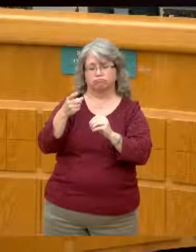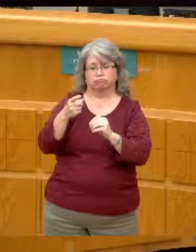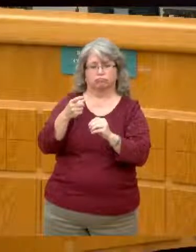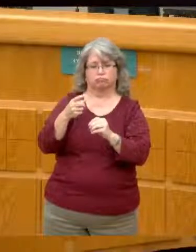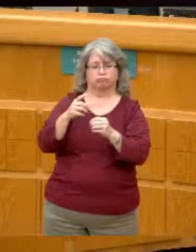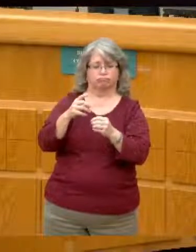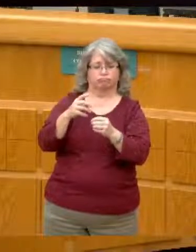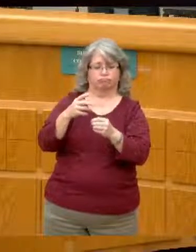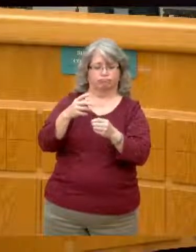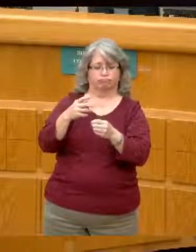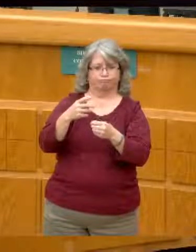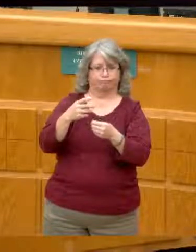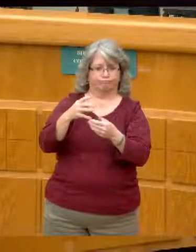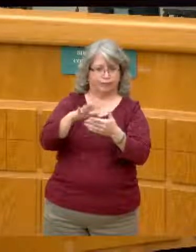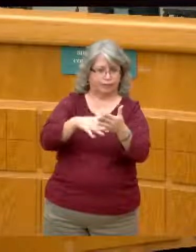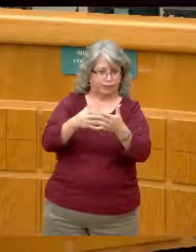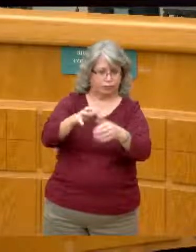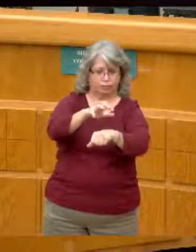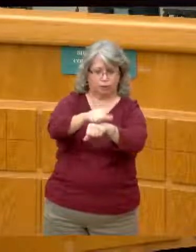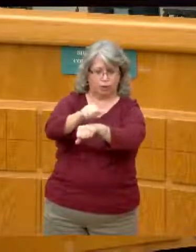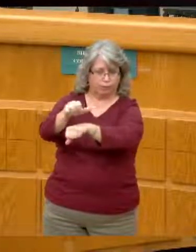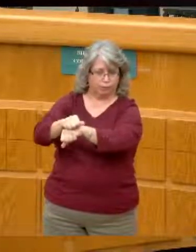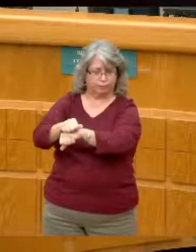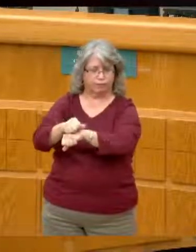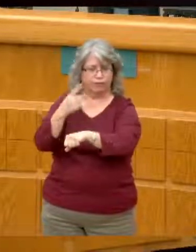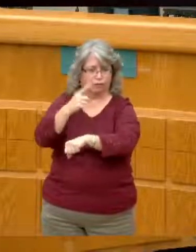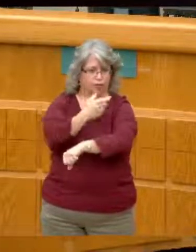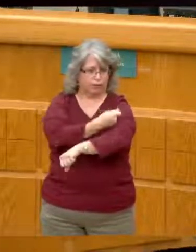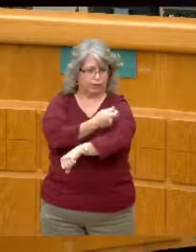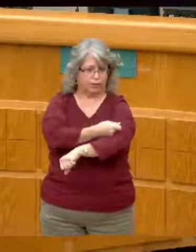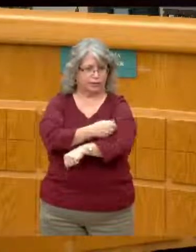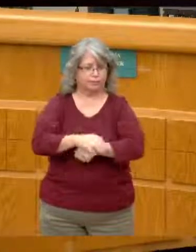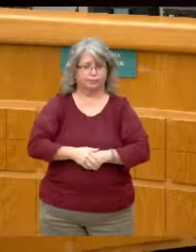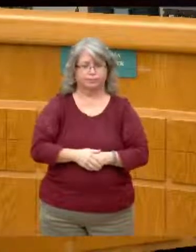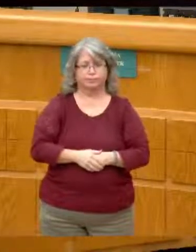your vaccination through them as well.